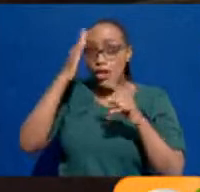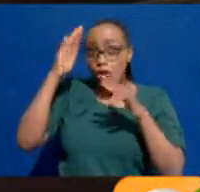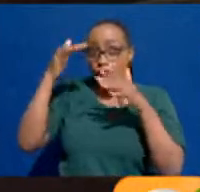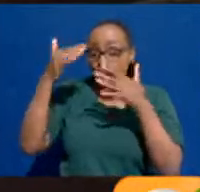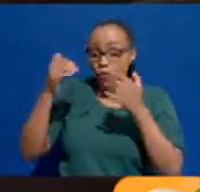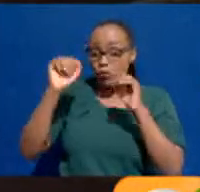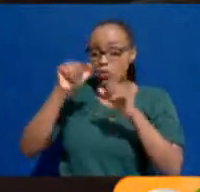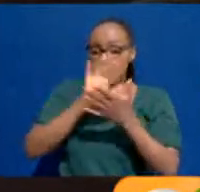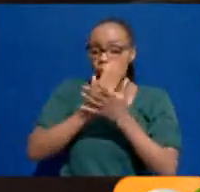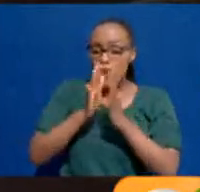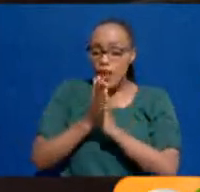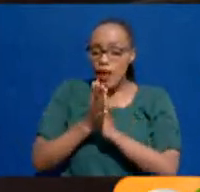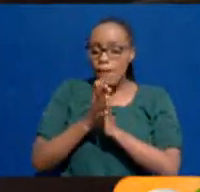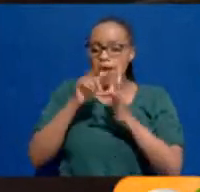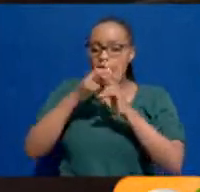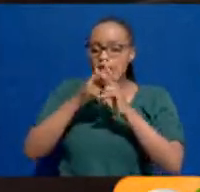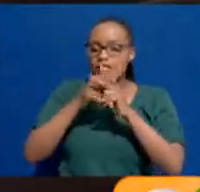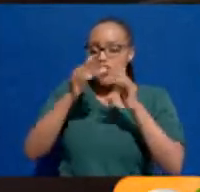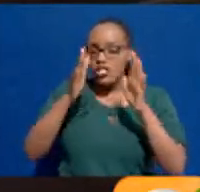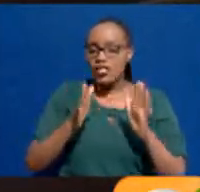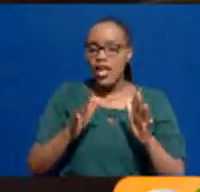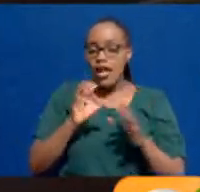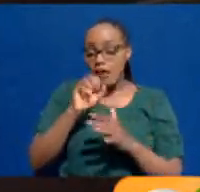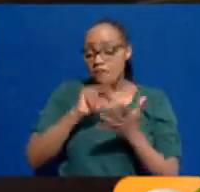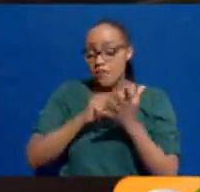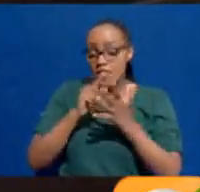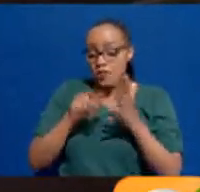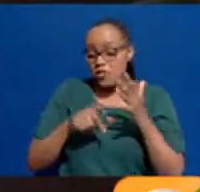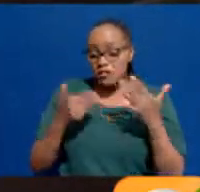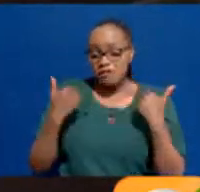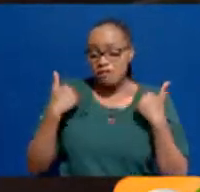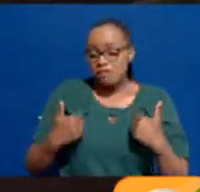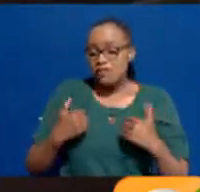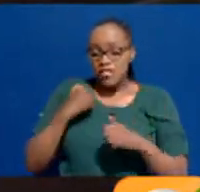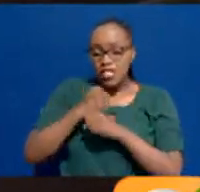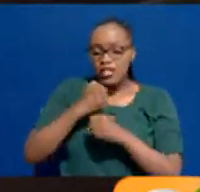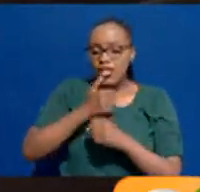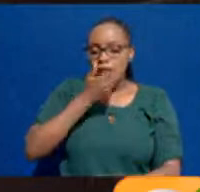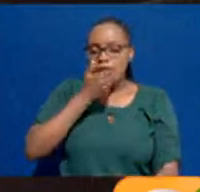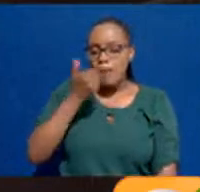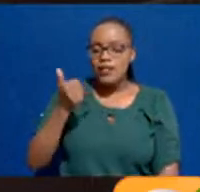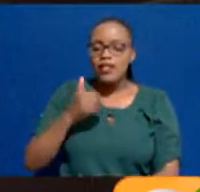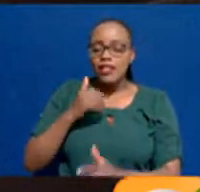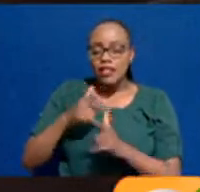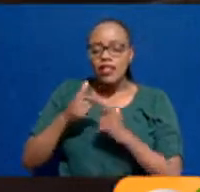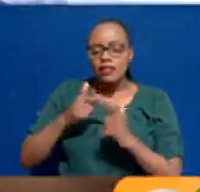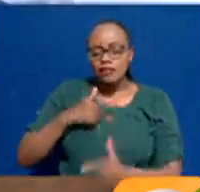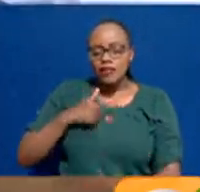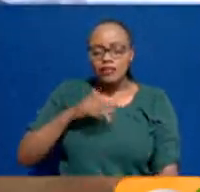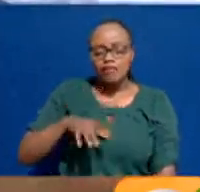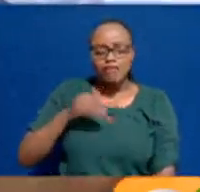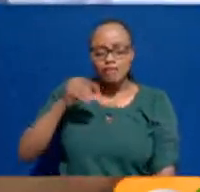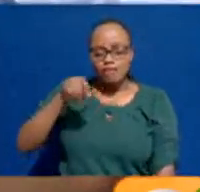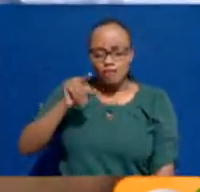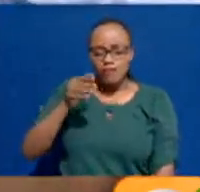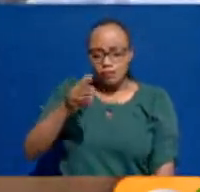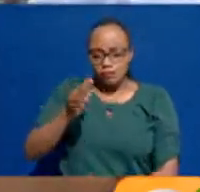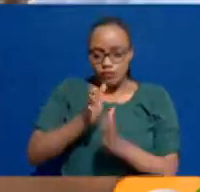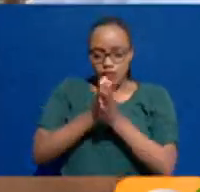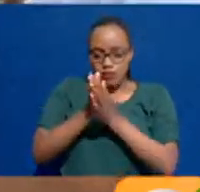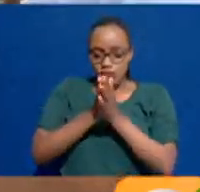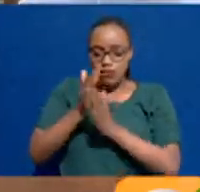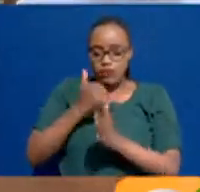became such an engineer. So I just did my best and found myself here. I have that passion